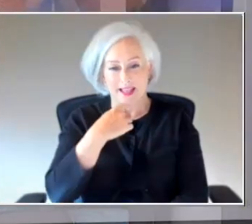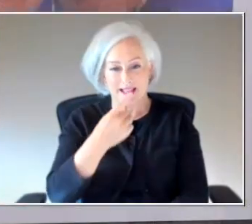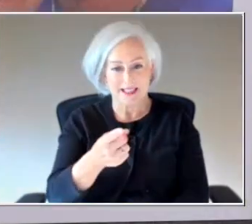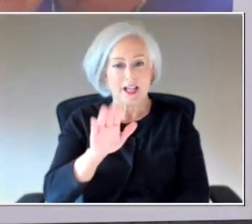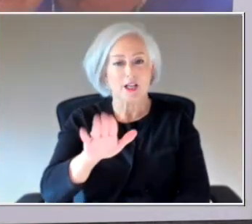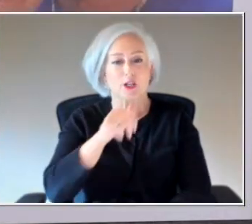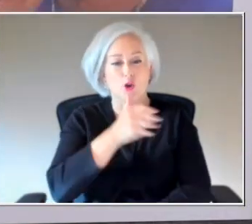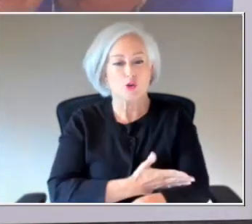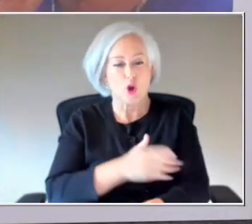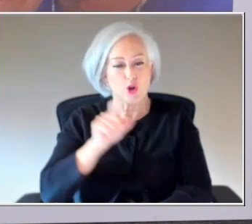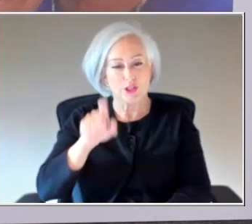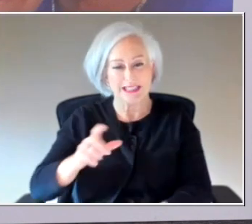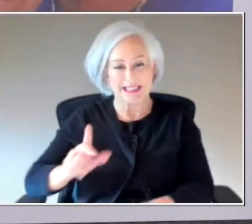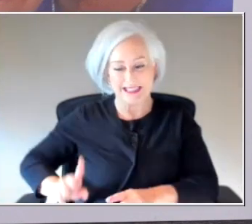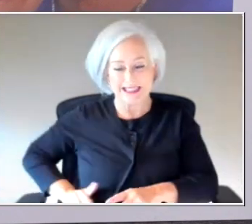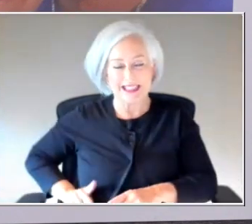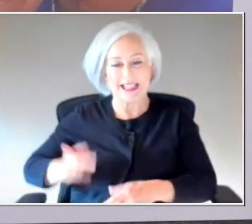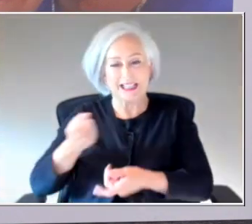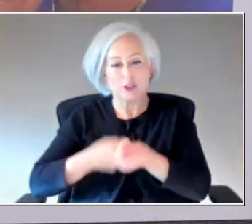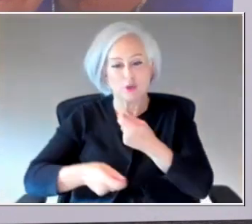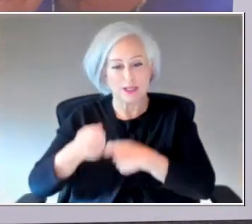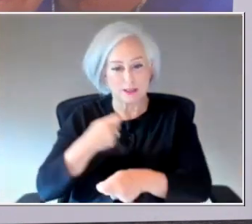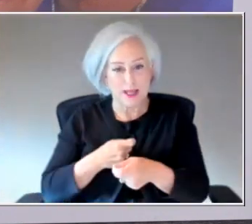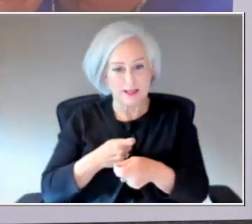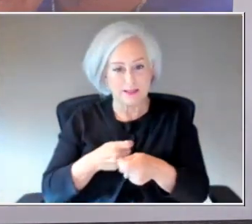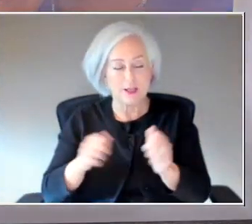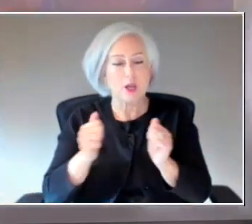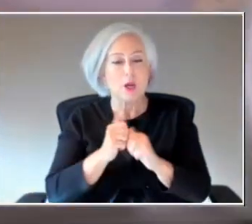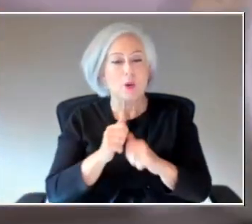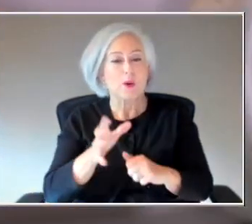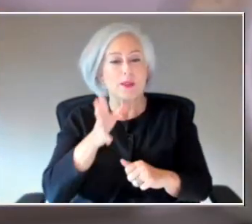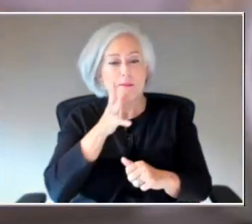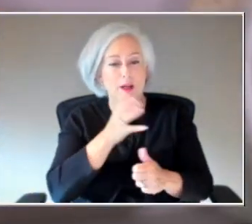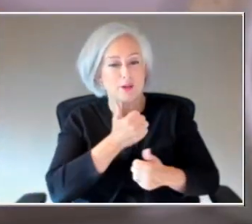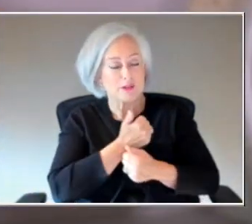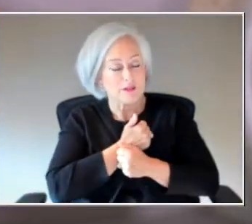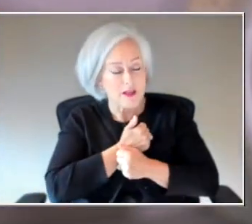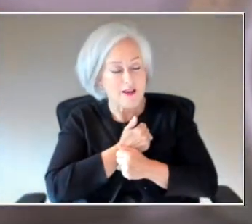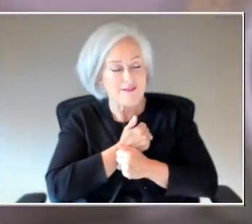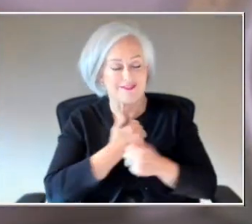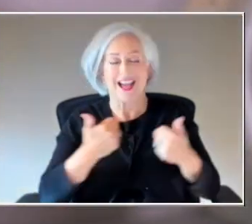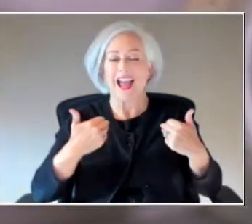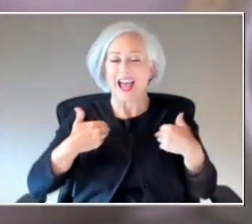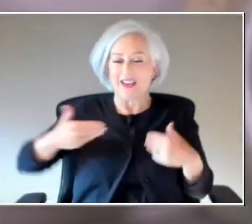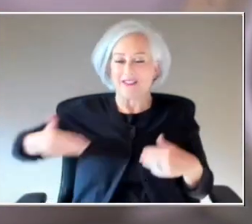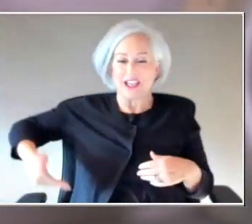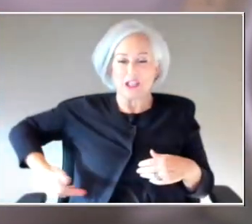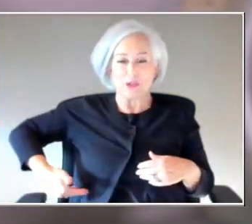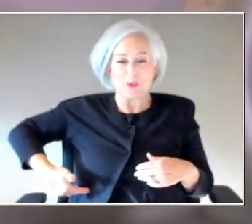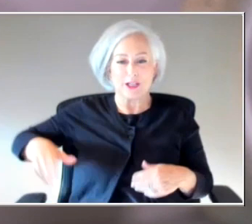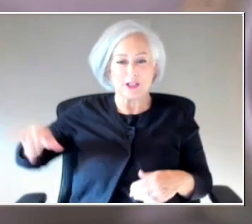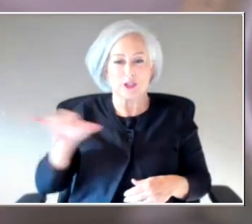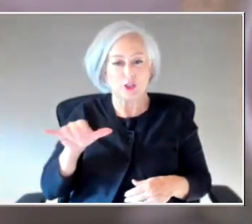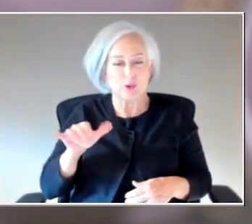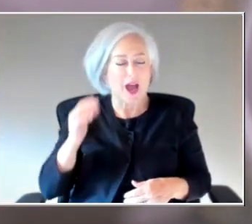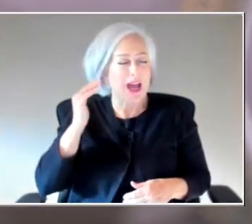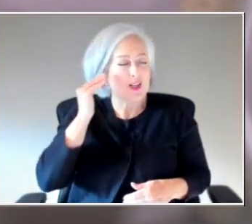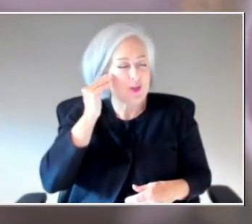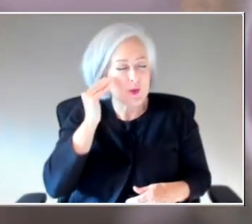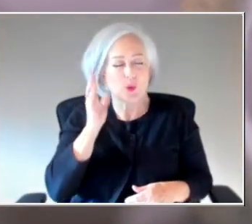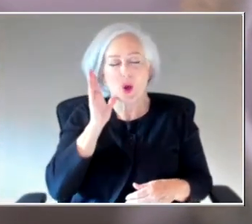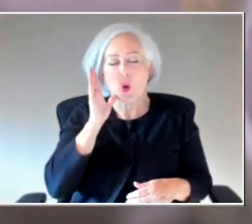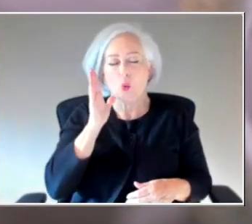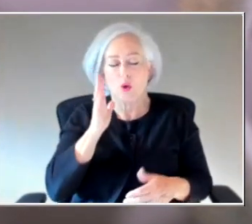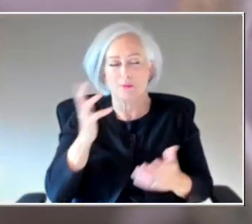transplant. But along with a mother's love comes a mother's intuition. I knew for a fact that I was going to be a match for my daughter. I spoke it